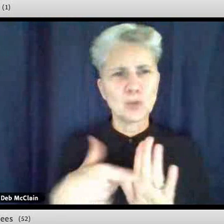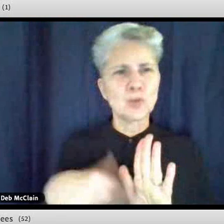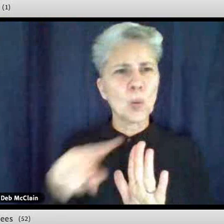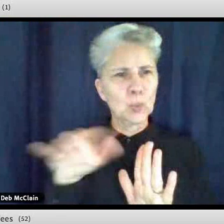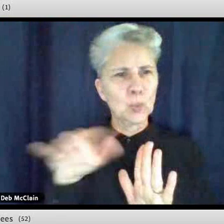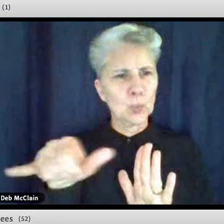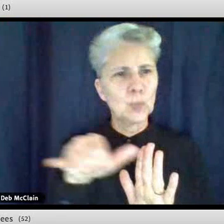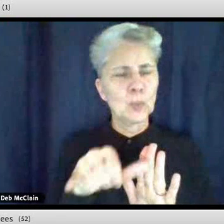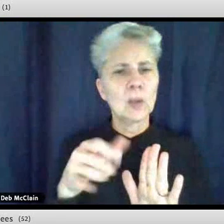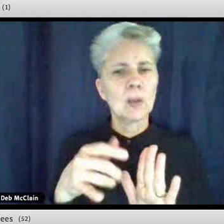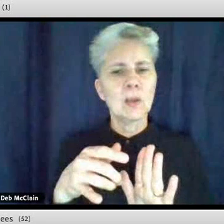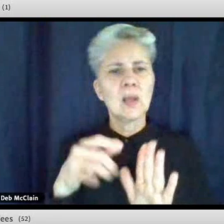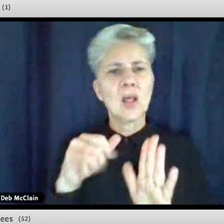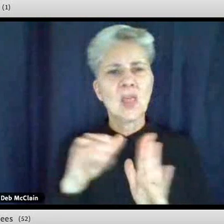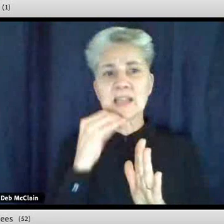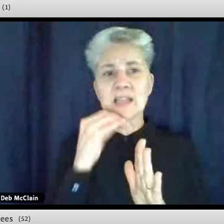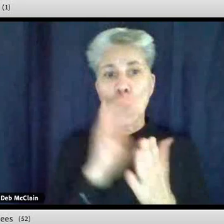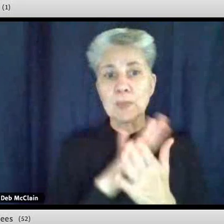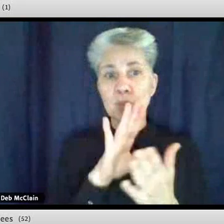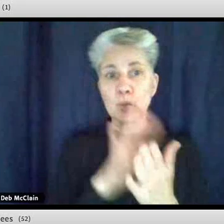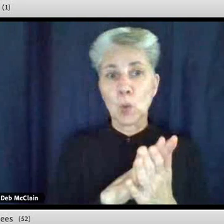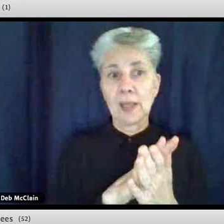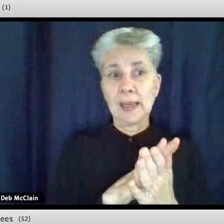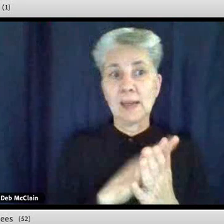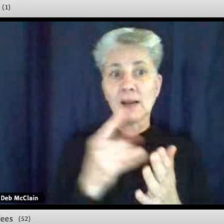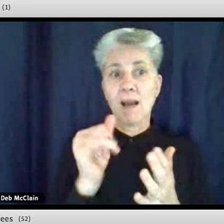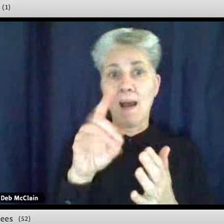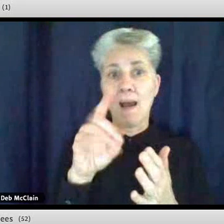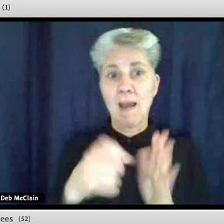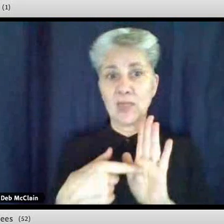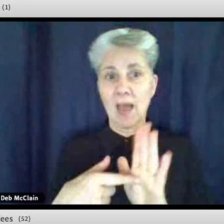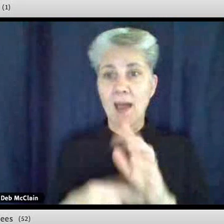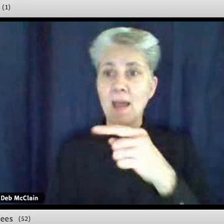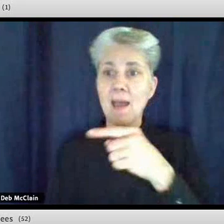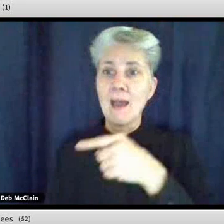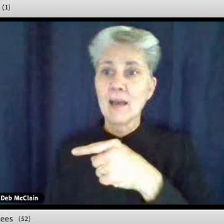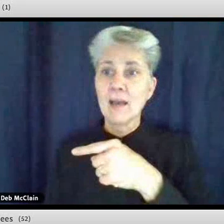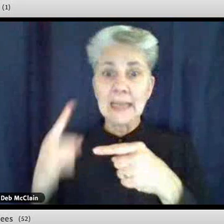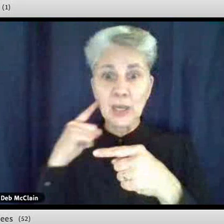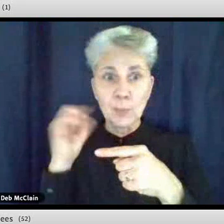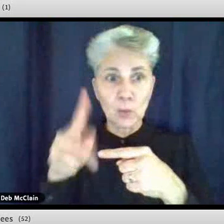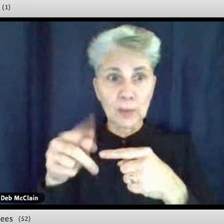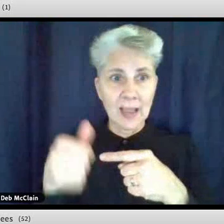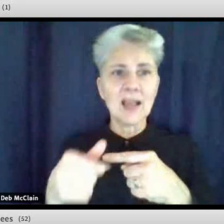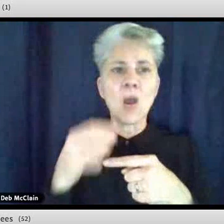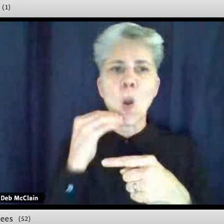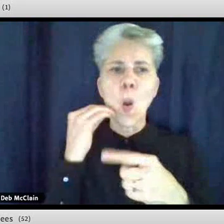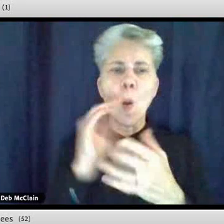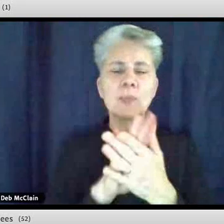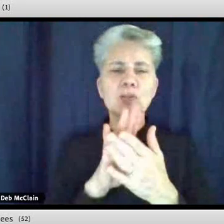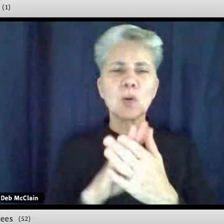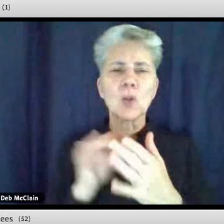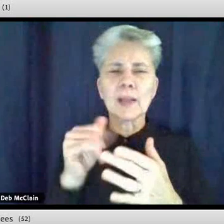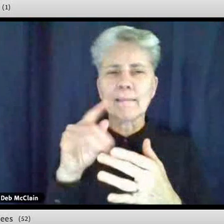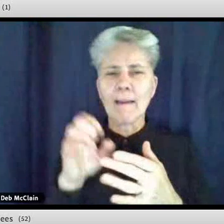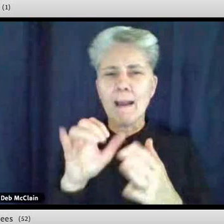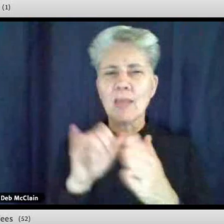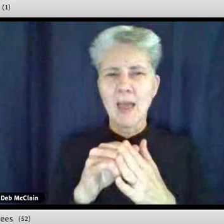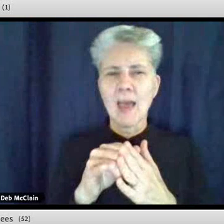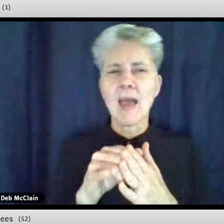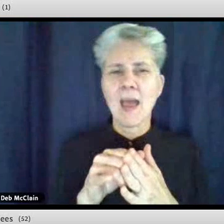I did want to show you this one here. This is the homeschooling guide. You guys